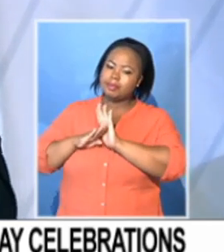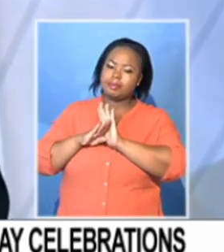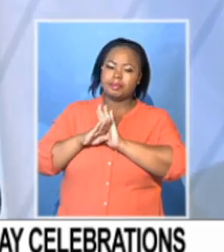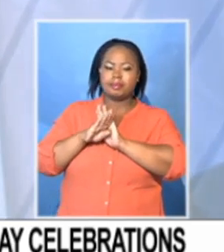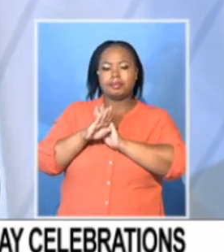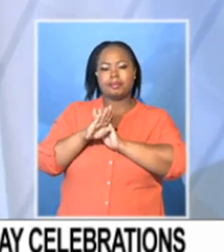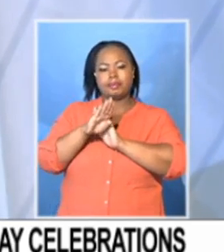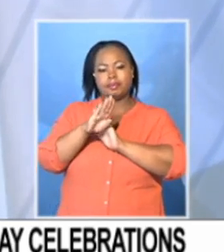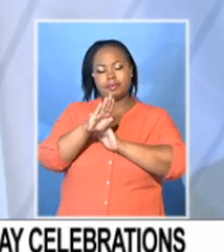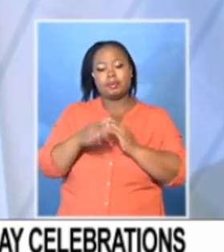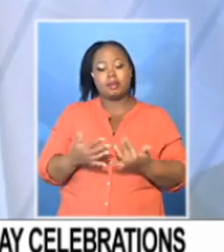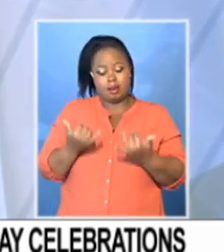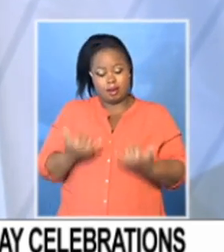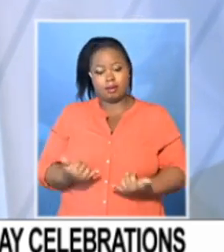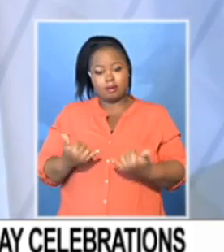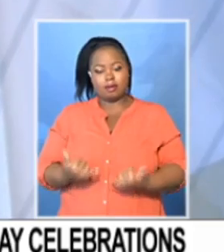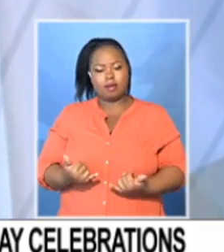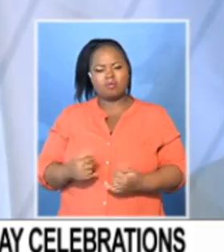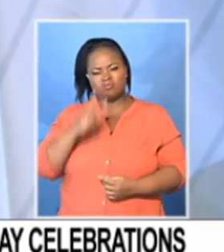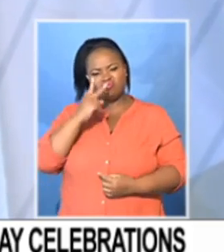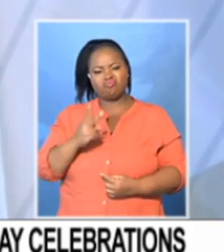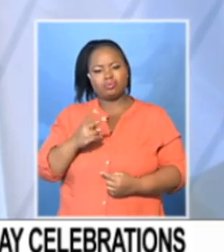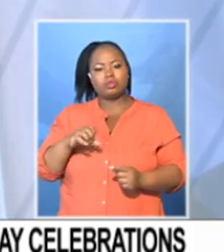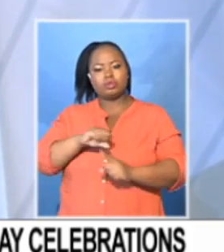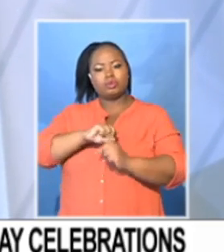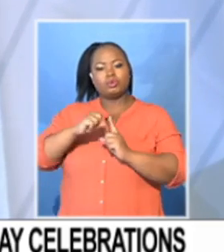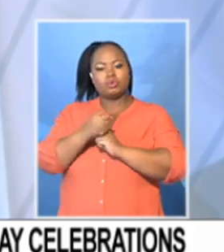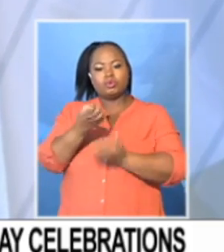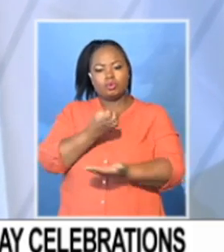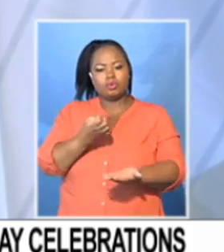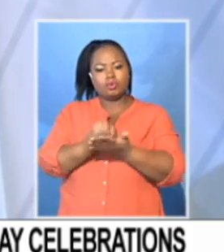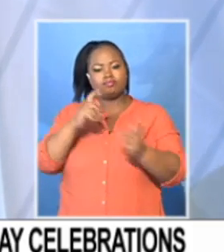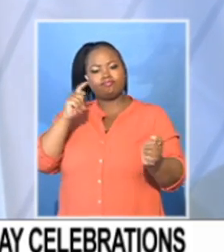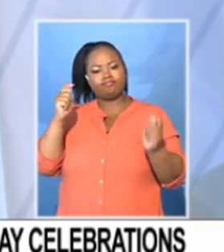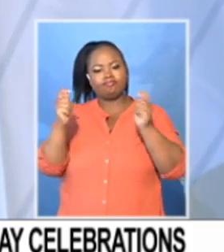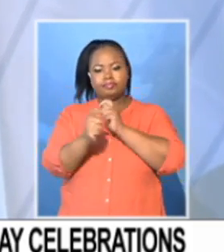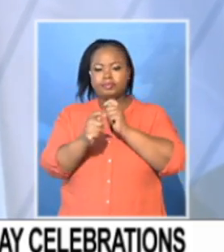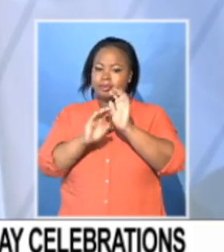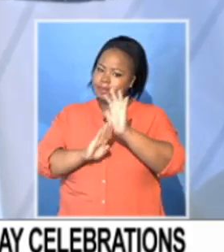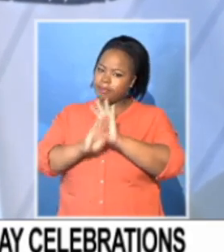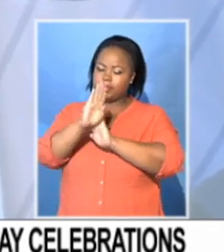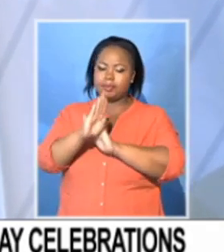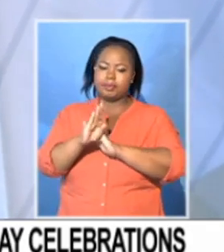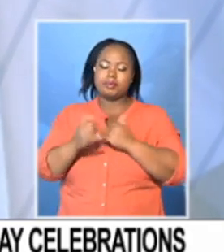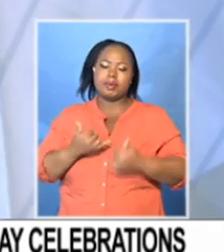made at the level of socio-economic transformation.